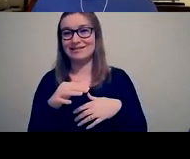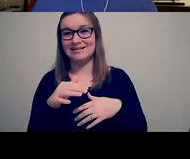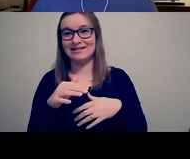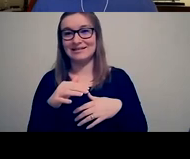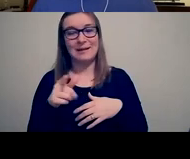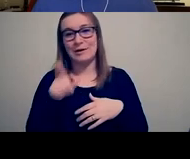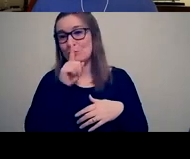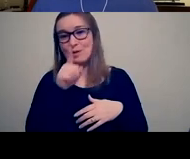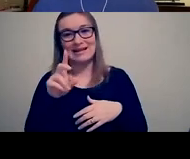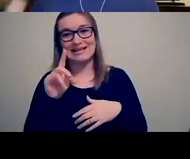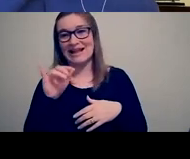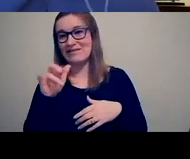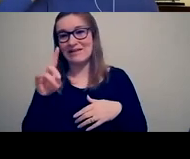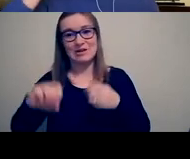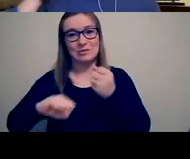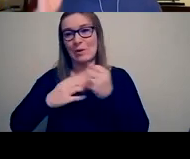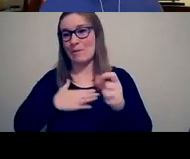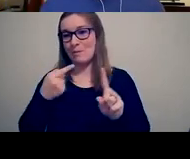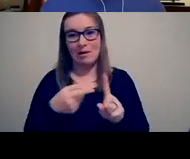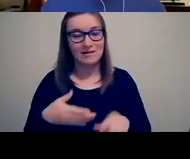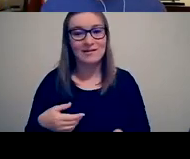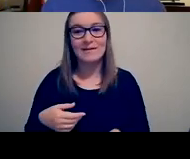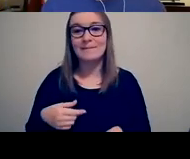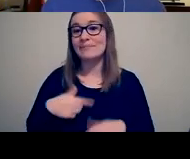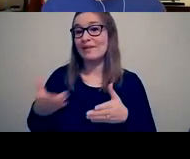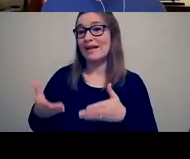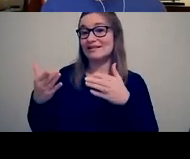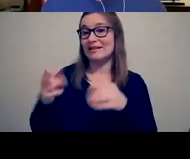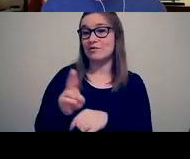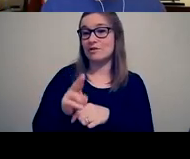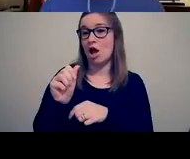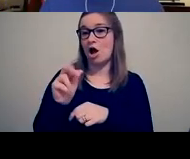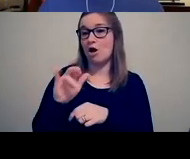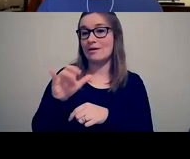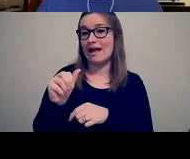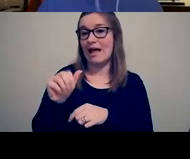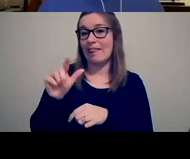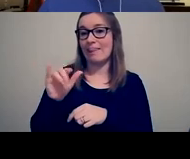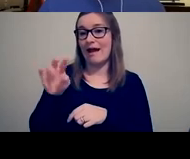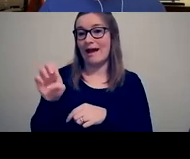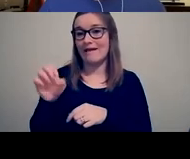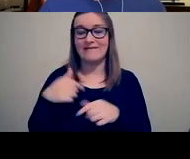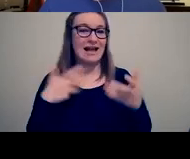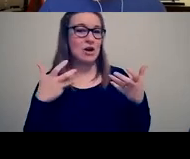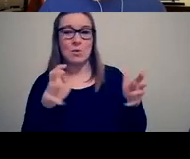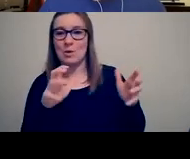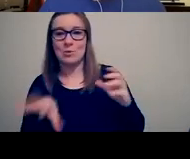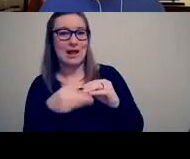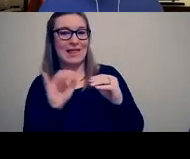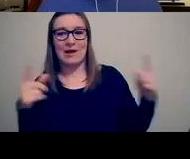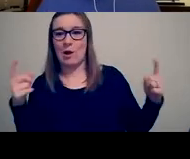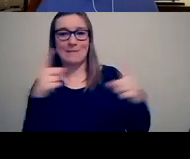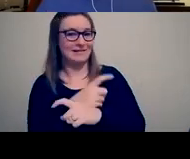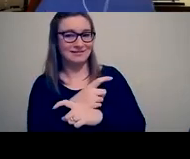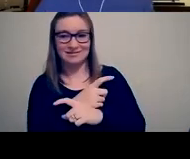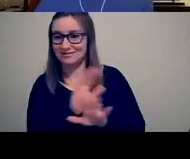made my point, David. Right. Well, I was also going to suggest using Aria Live. Because I don't want to add that level of